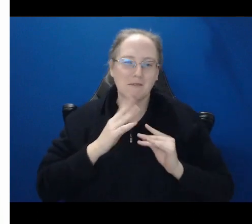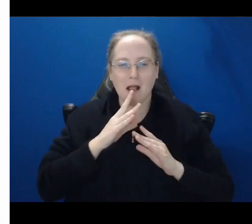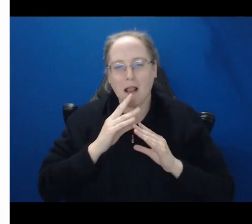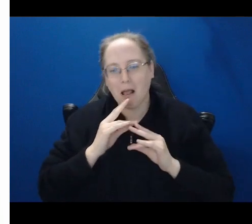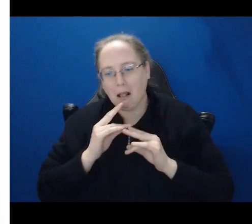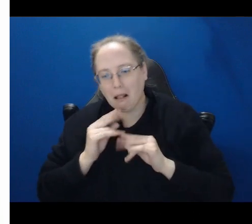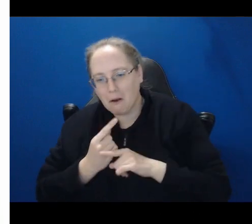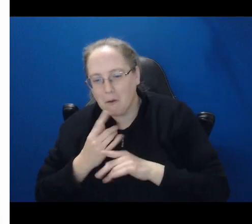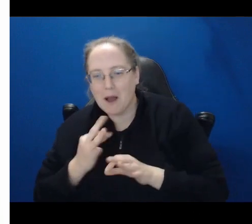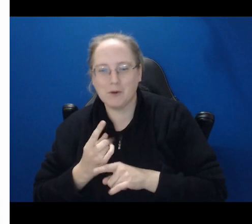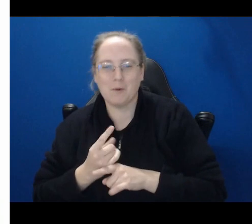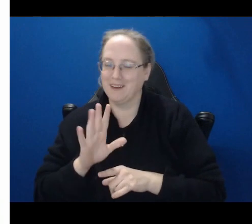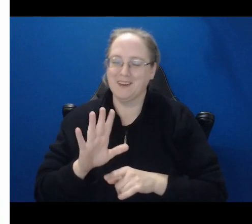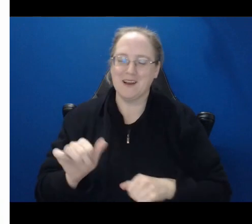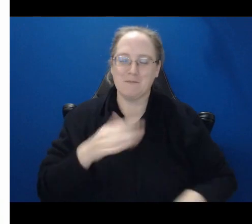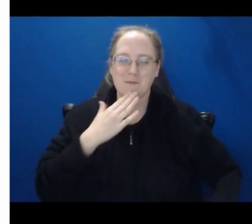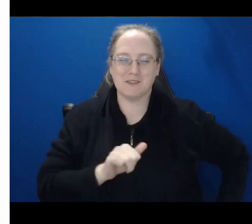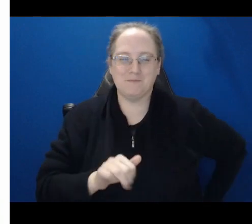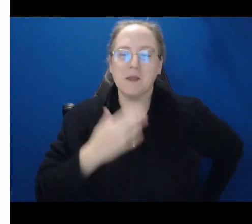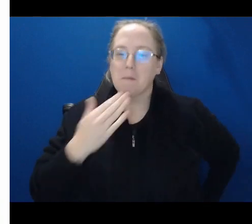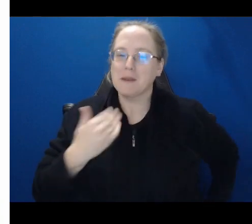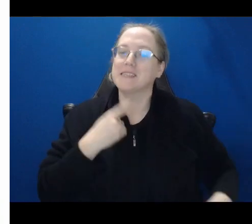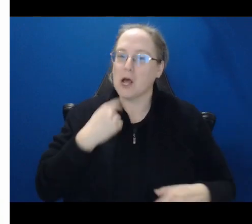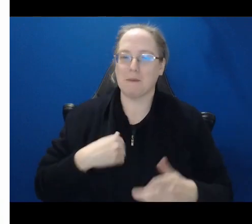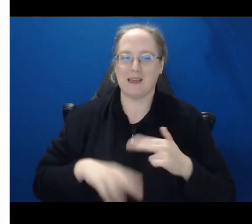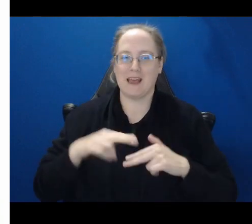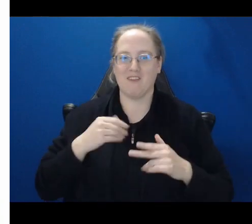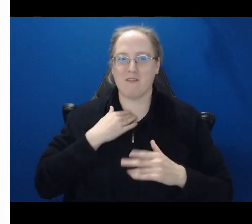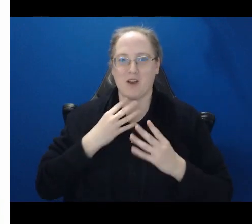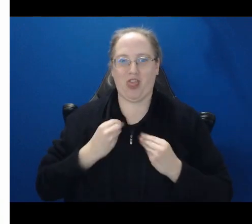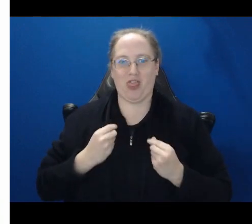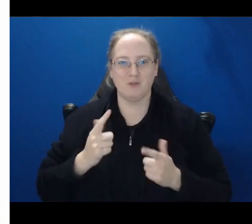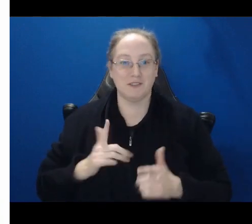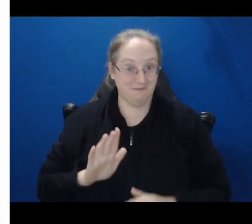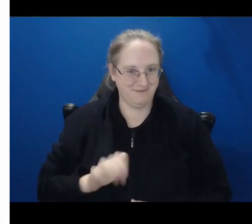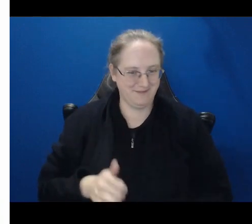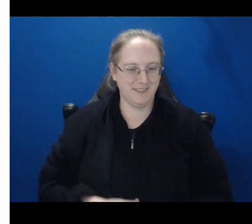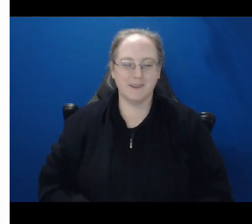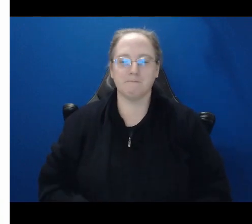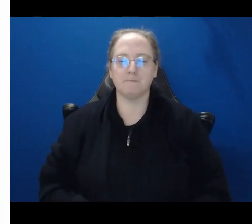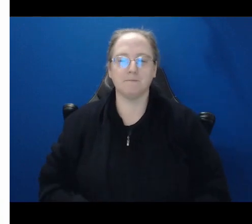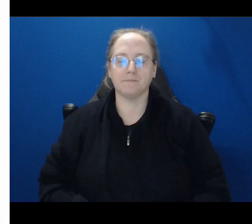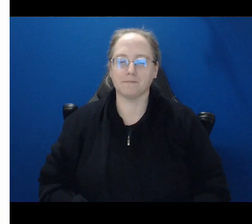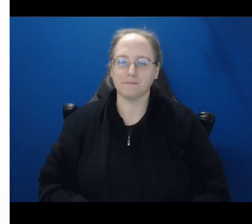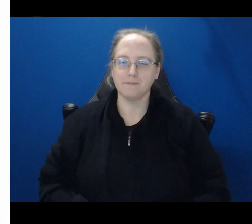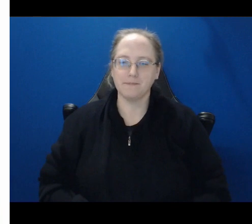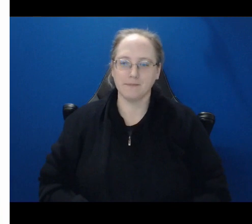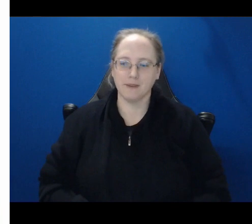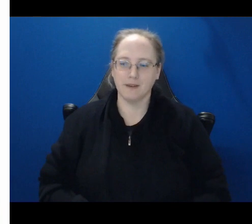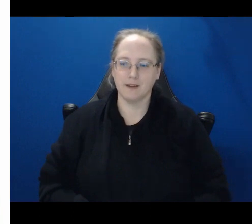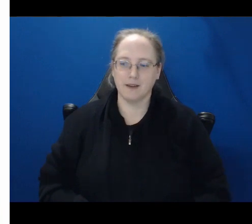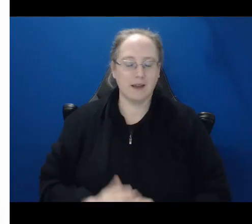Please prompt me if I fade away again. Now I